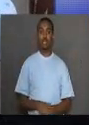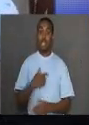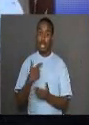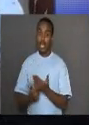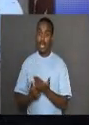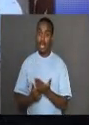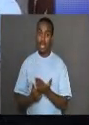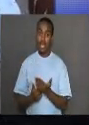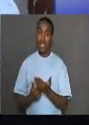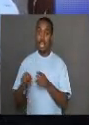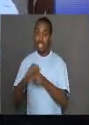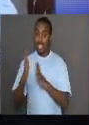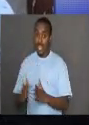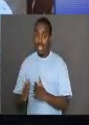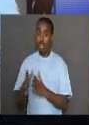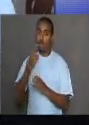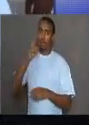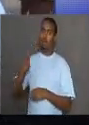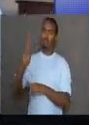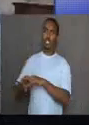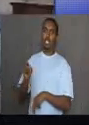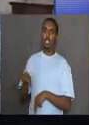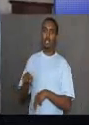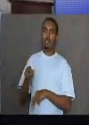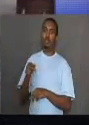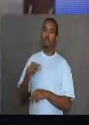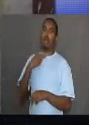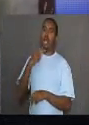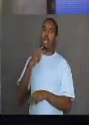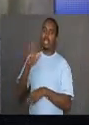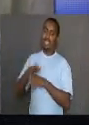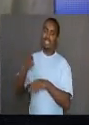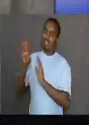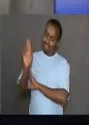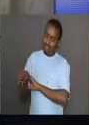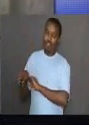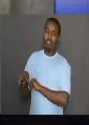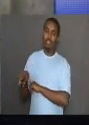Here, a trainer commands his dog to sit by lowering his hand.